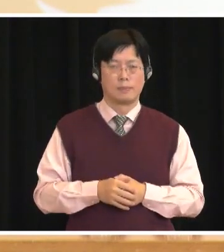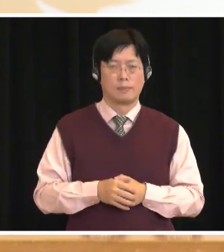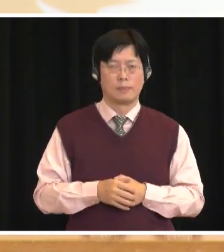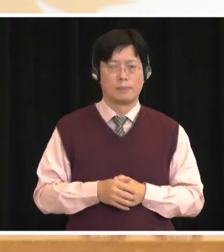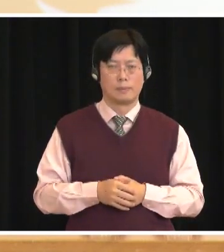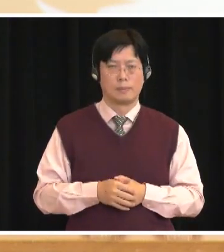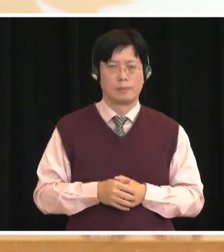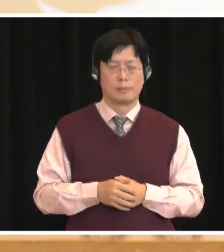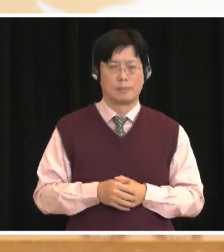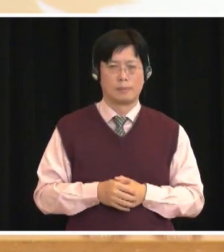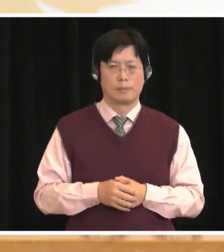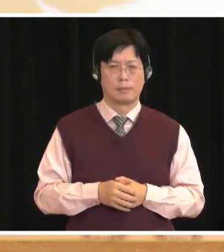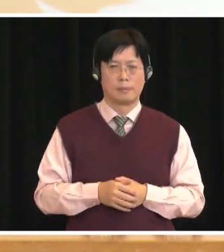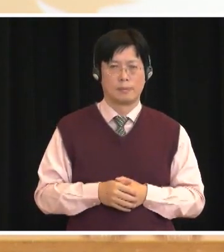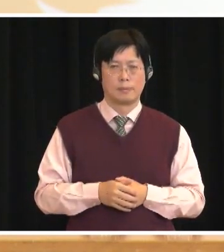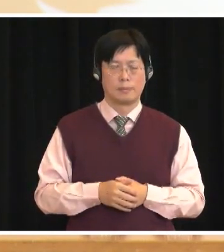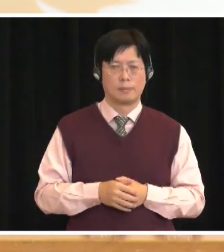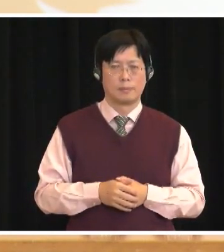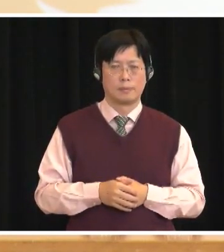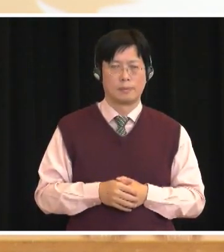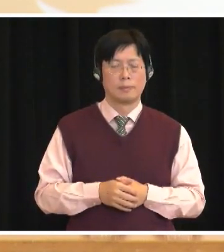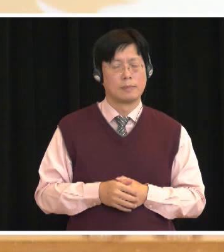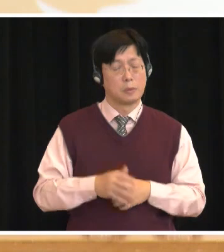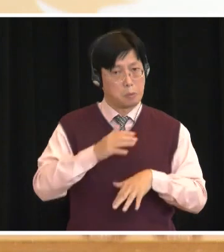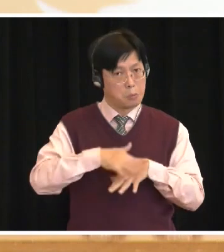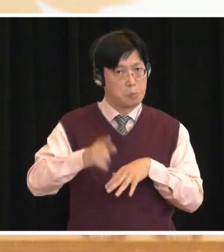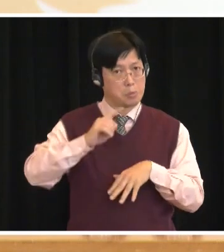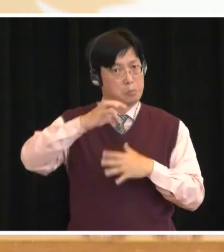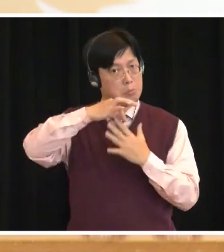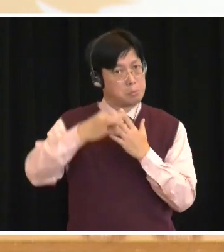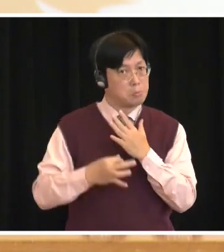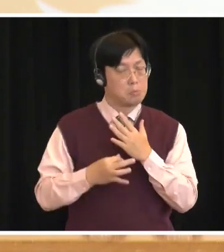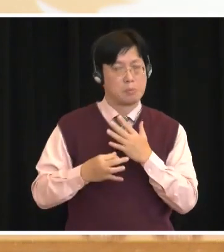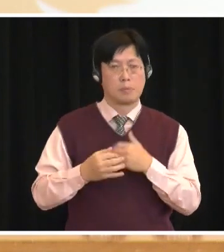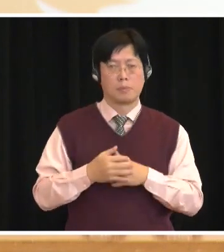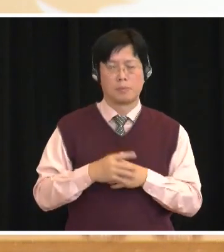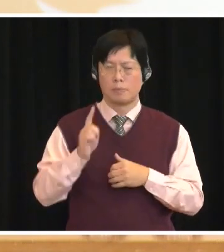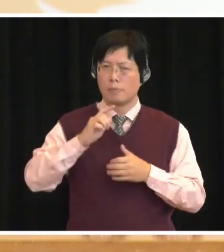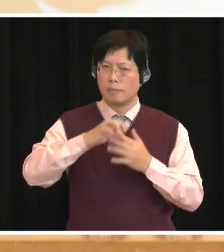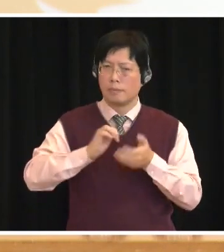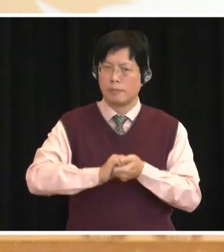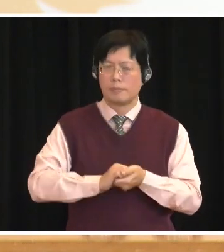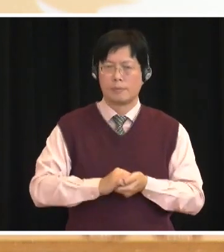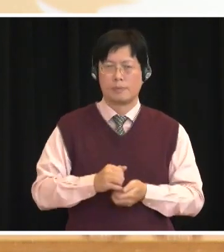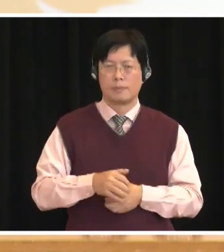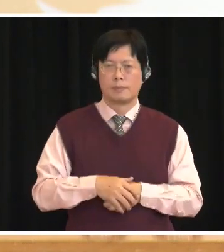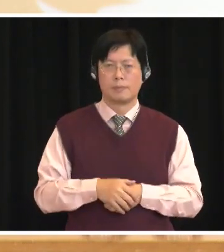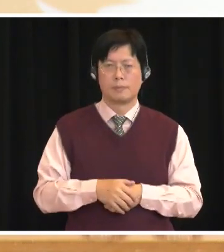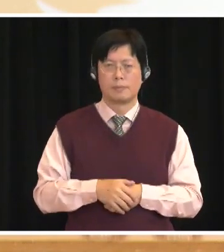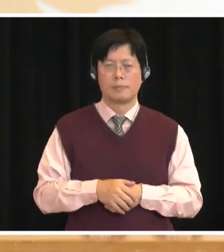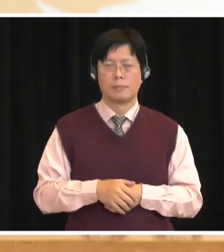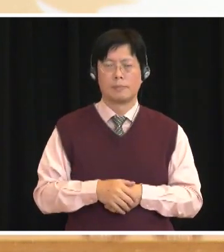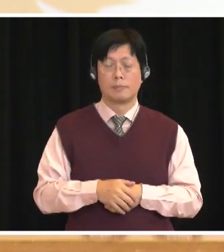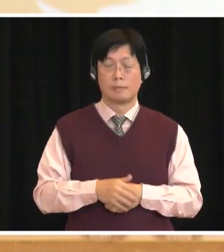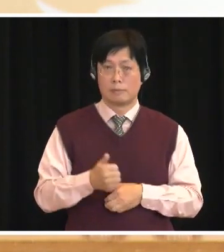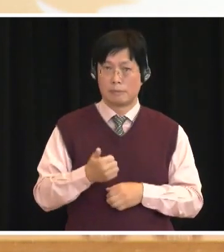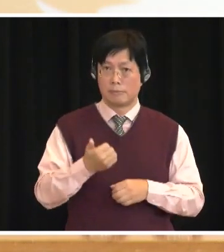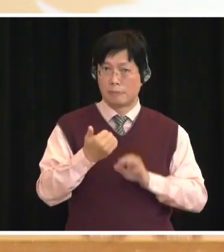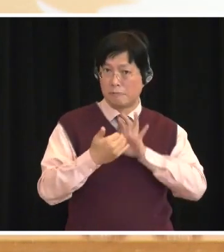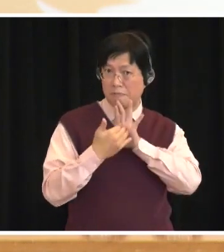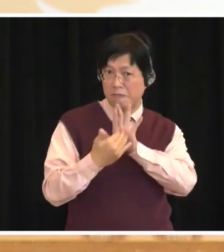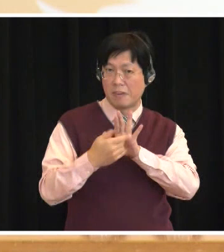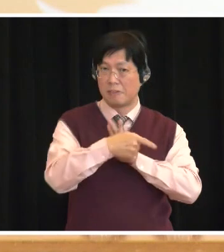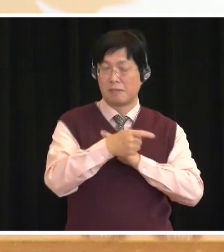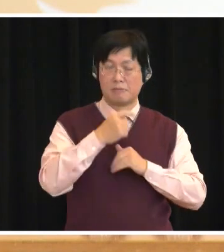to prevent the child from facing and being confronted with the